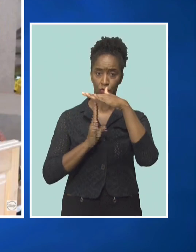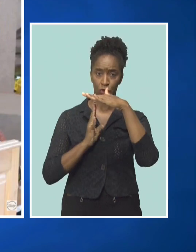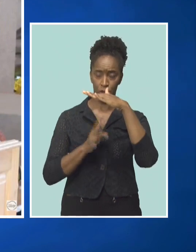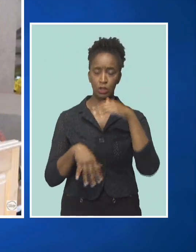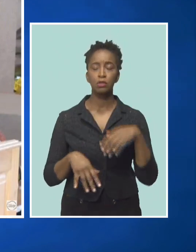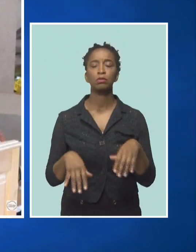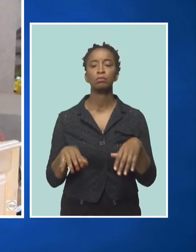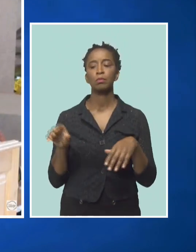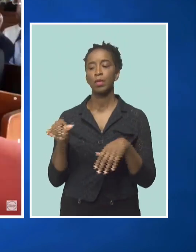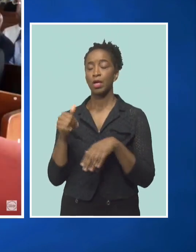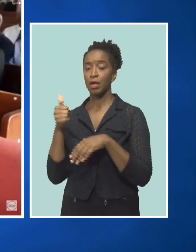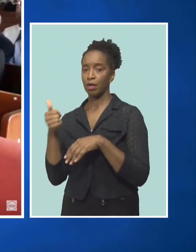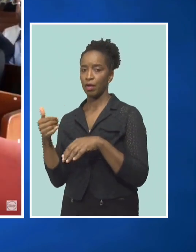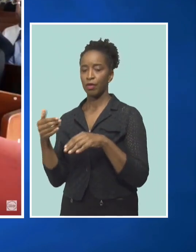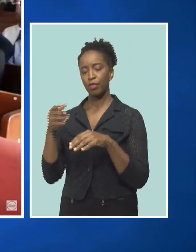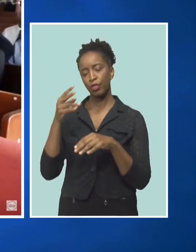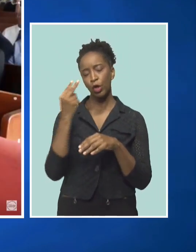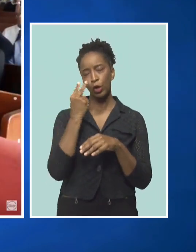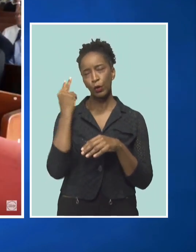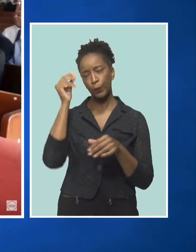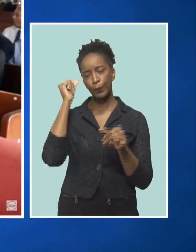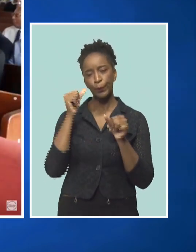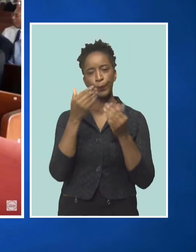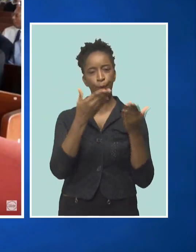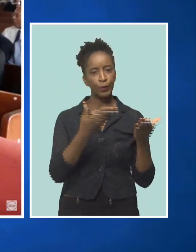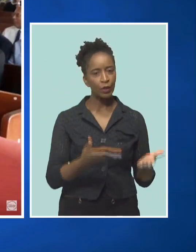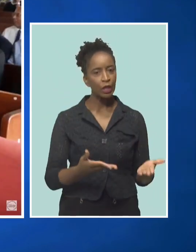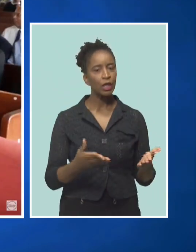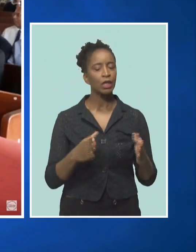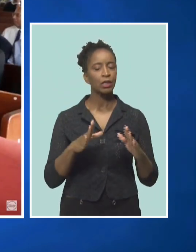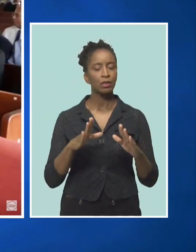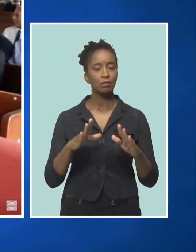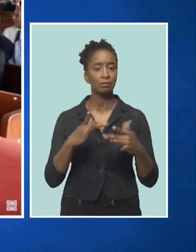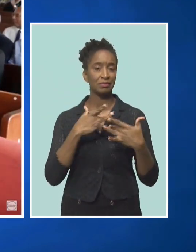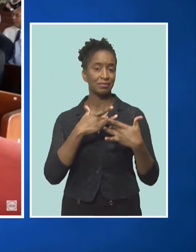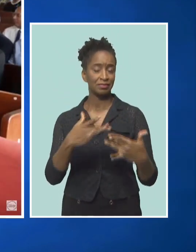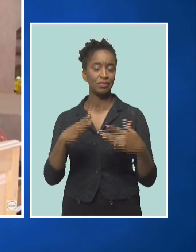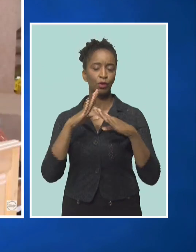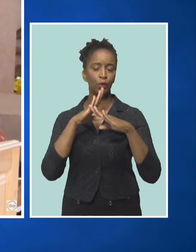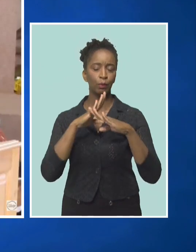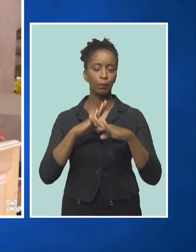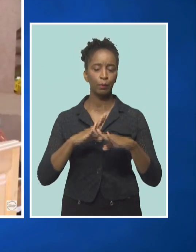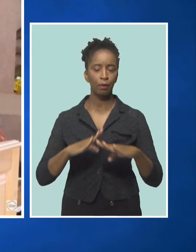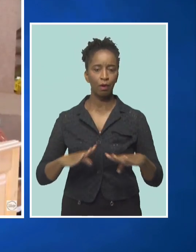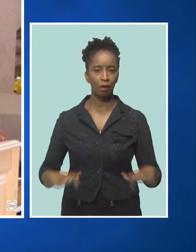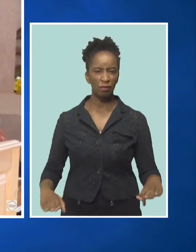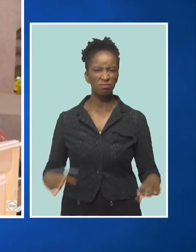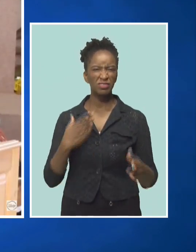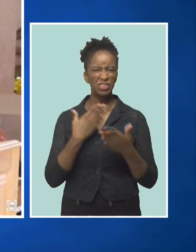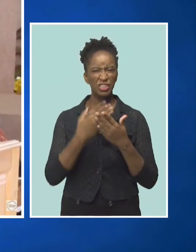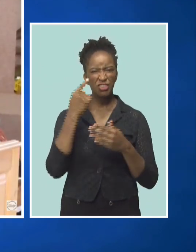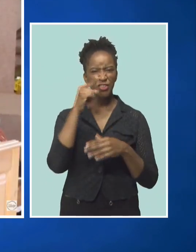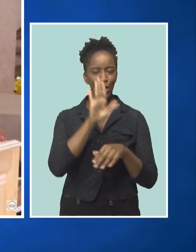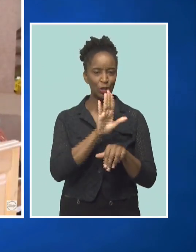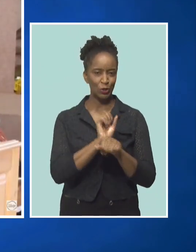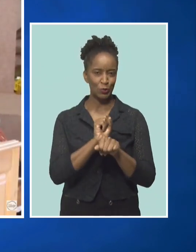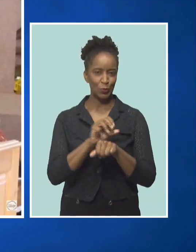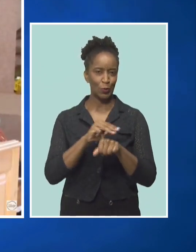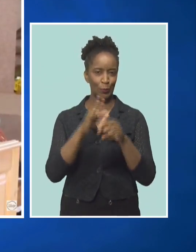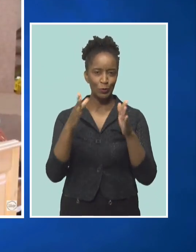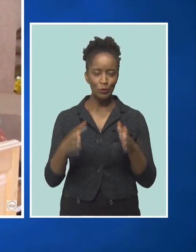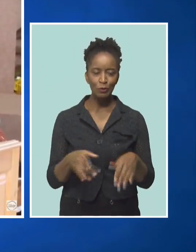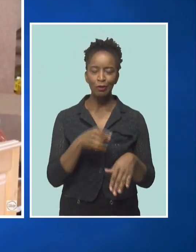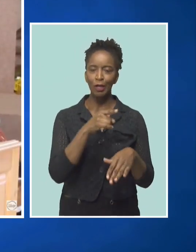calm demeanor, suggesting this has helped in his tenure as minister. He stood tall, literally and